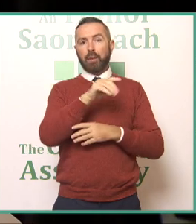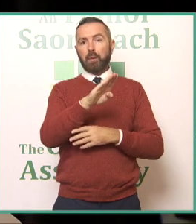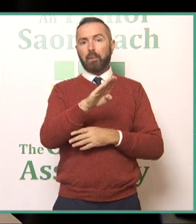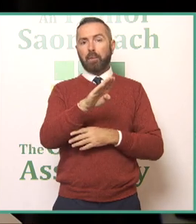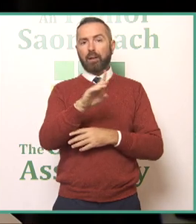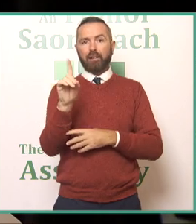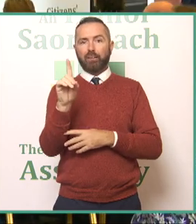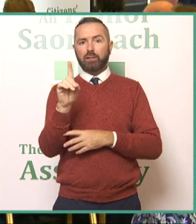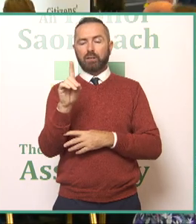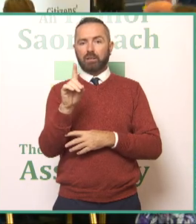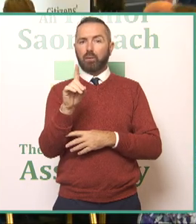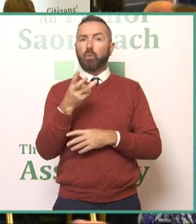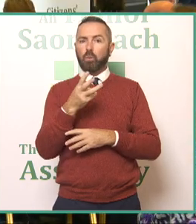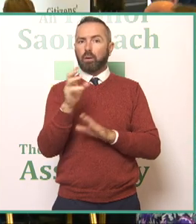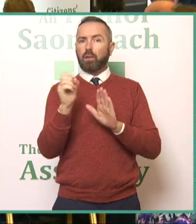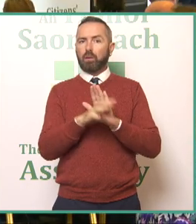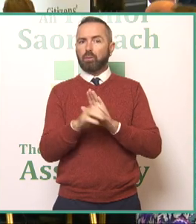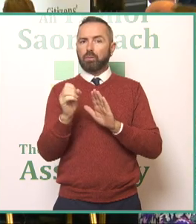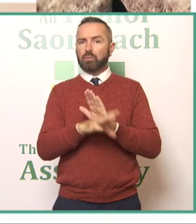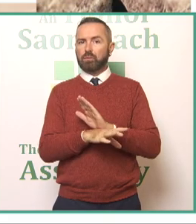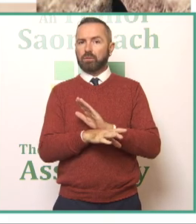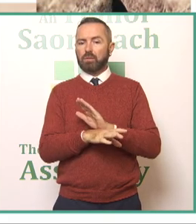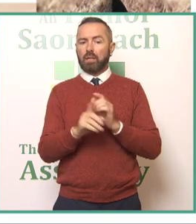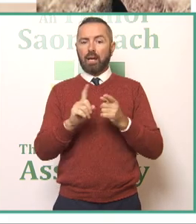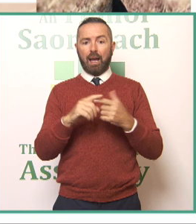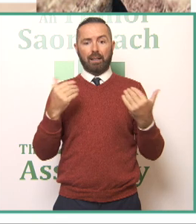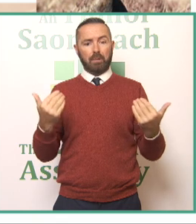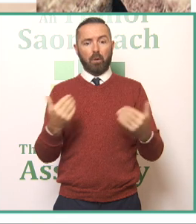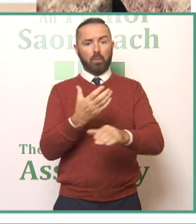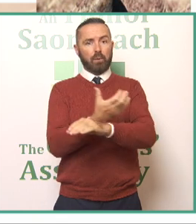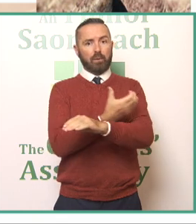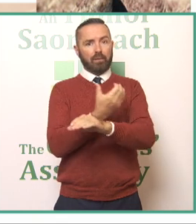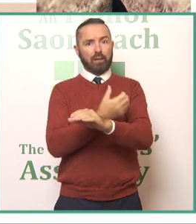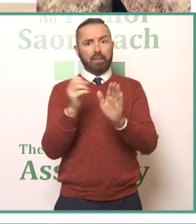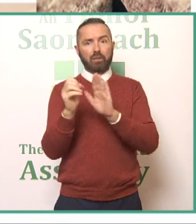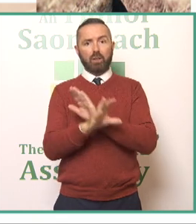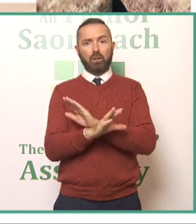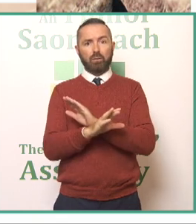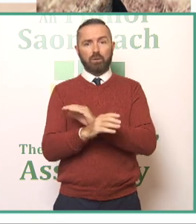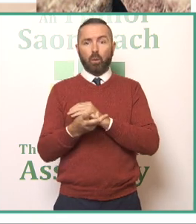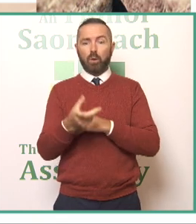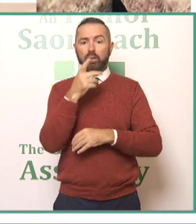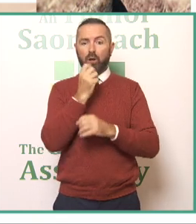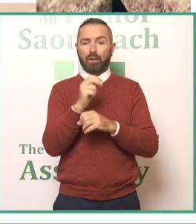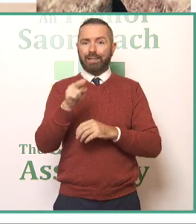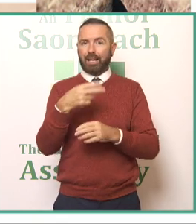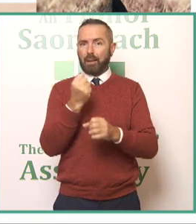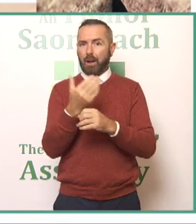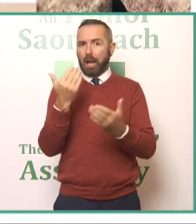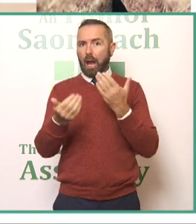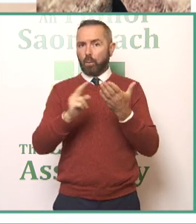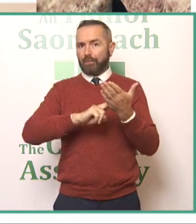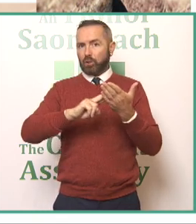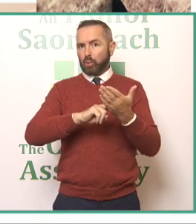we continue to lose our peatlands, and I'll talk about how we've used them next, but really